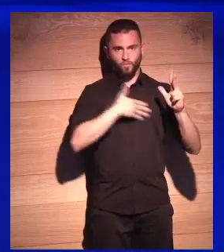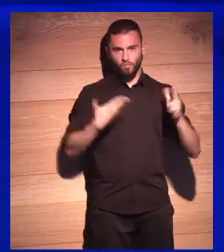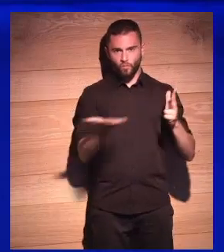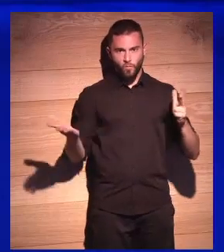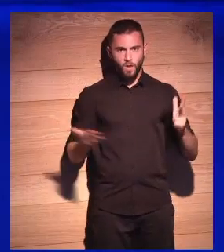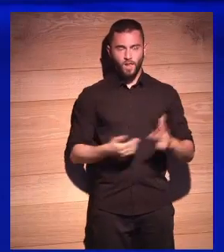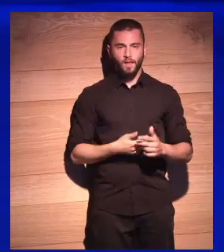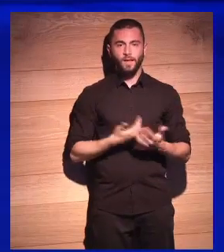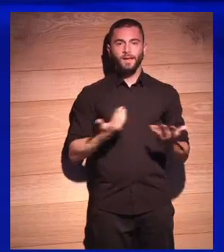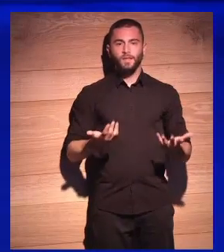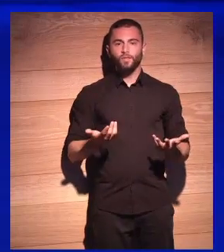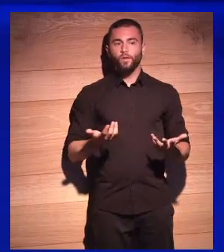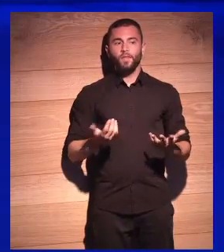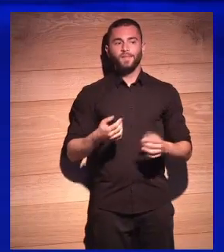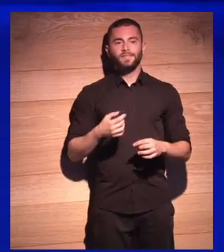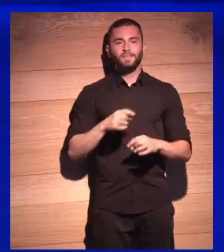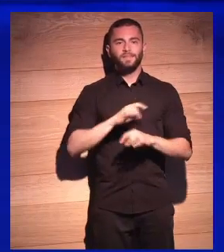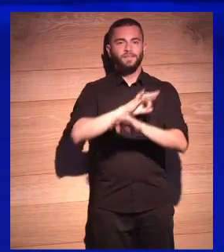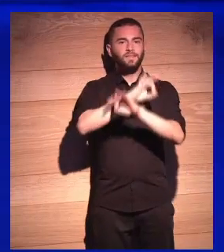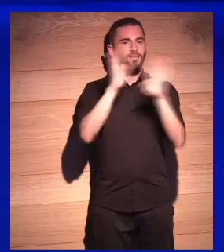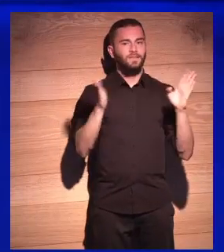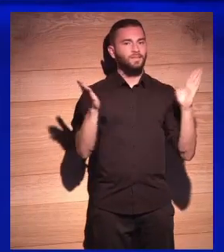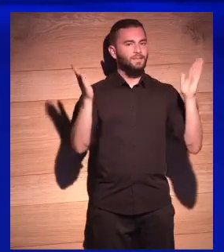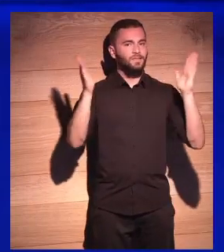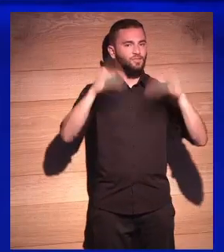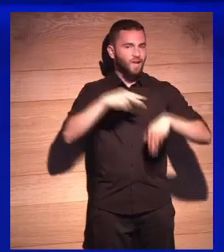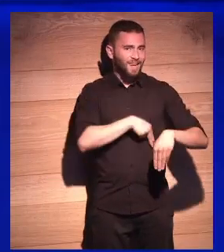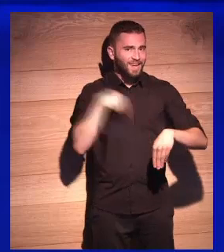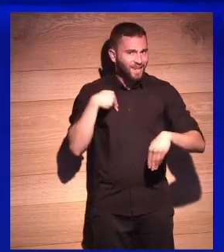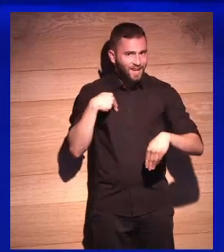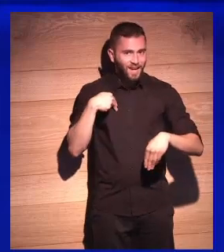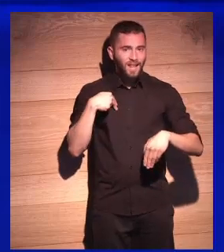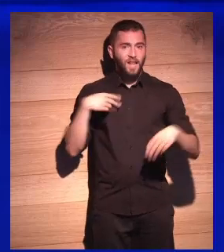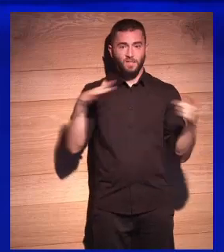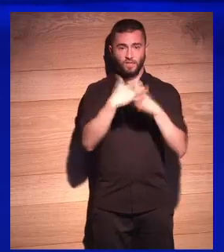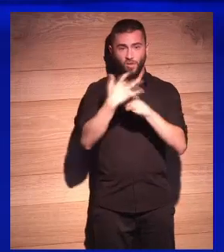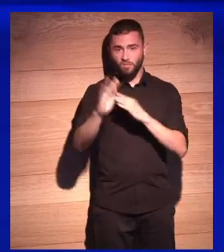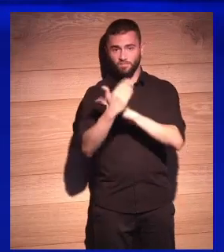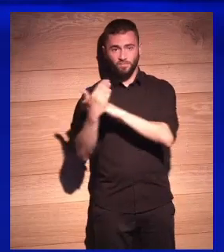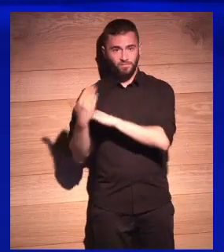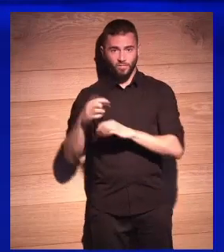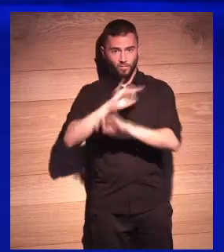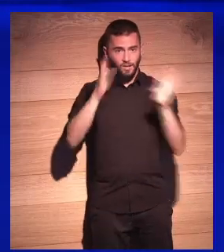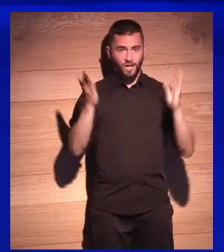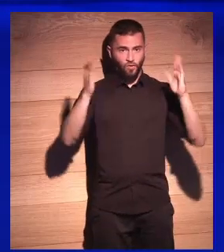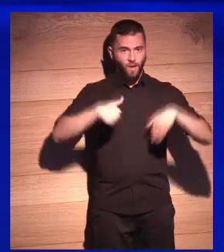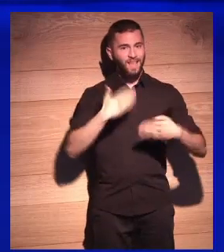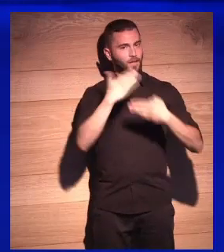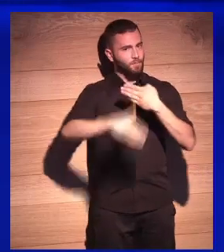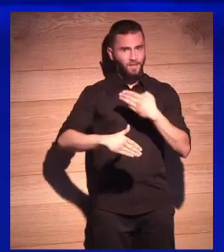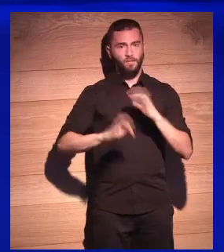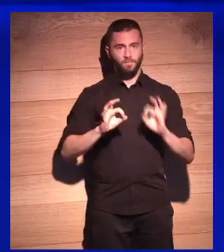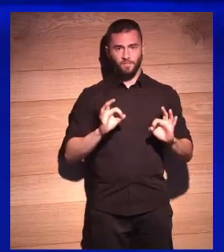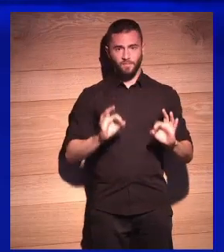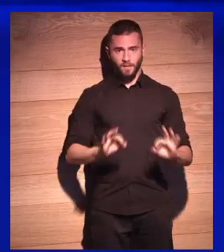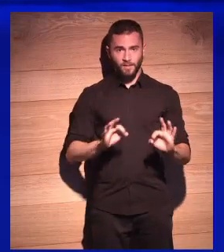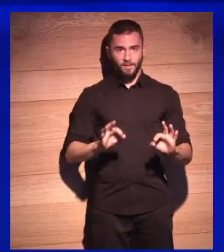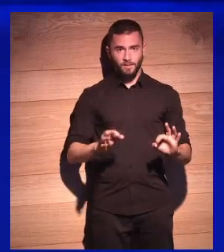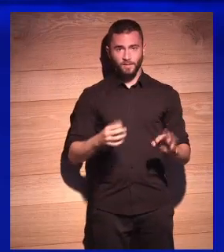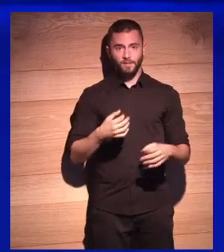movements. So the fact that was not clear, as it was not clear in general in the cases you talked about, that gave